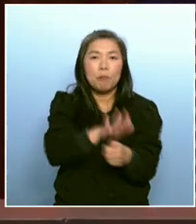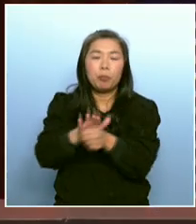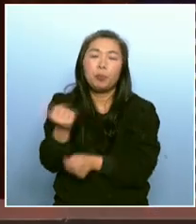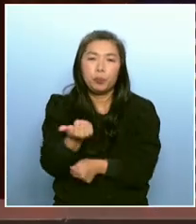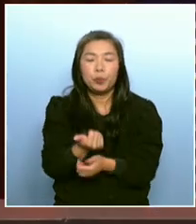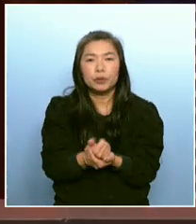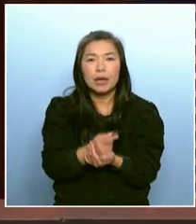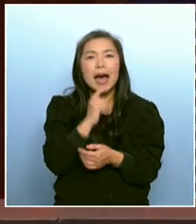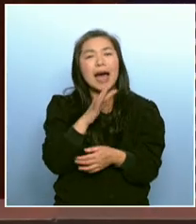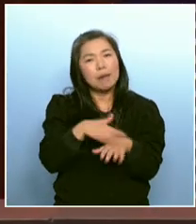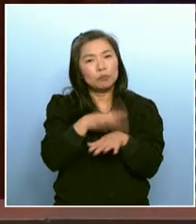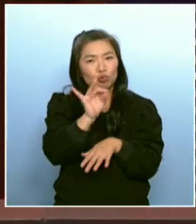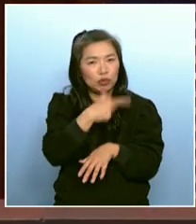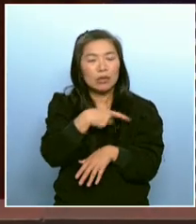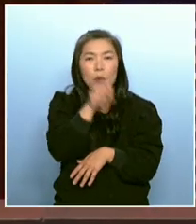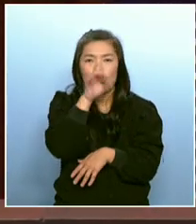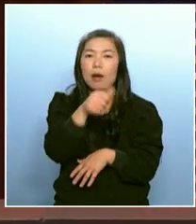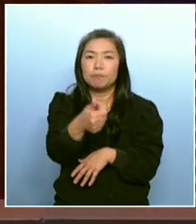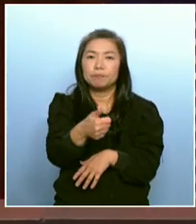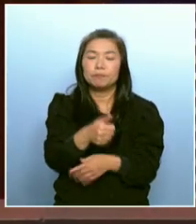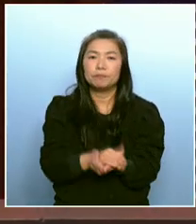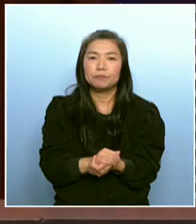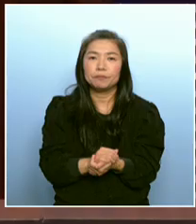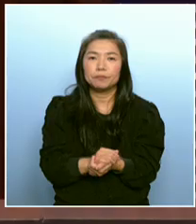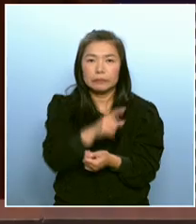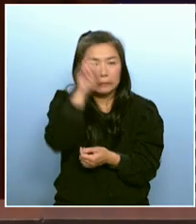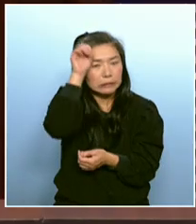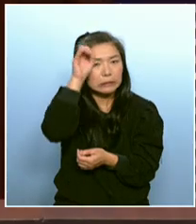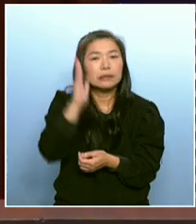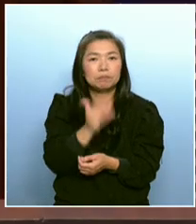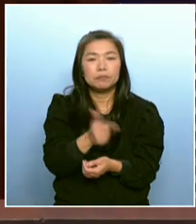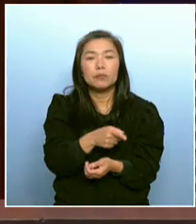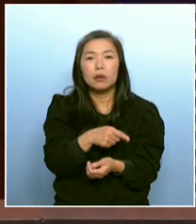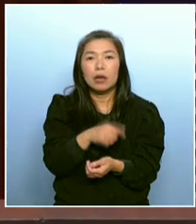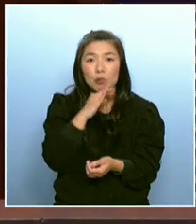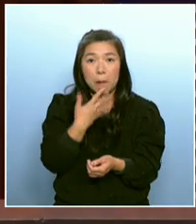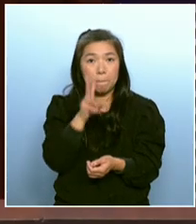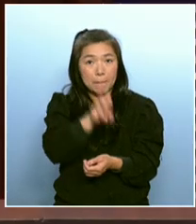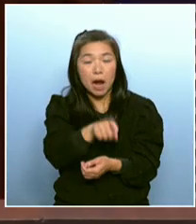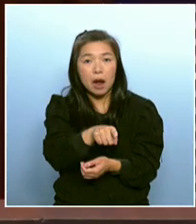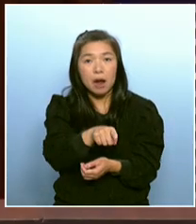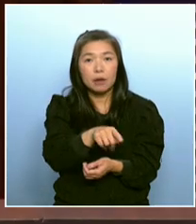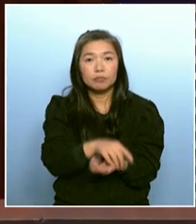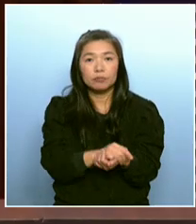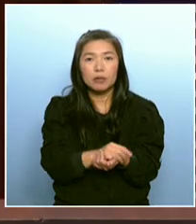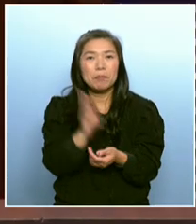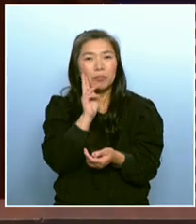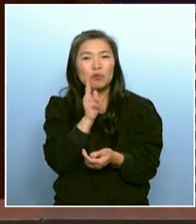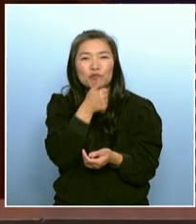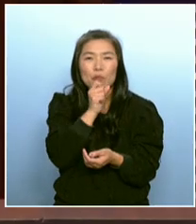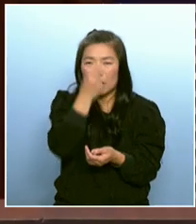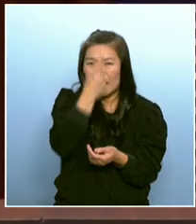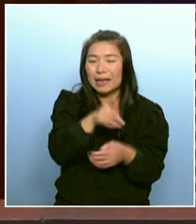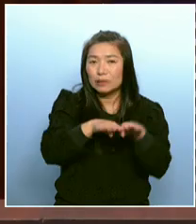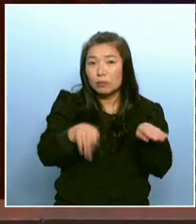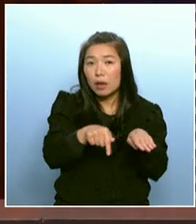of young people with different needs. But I think Mr. Chung raised a very good suggestion. If